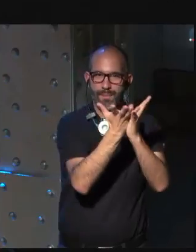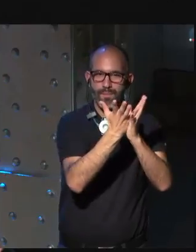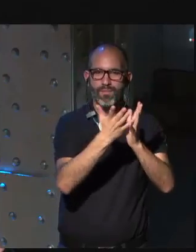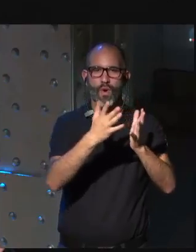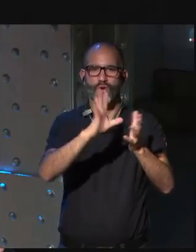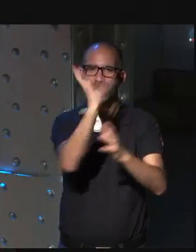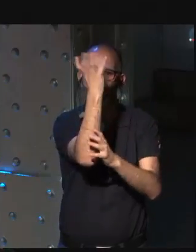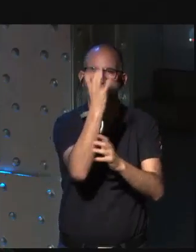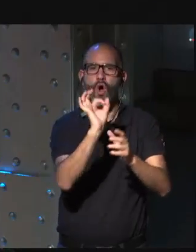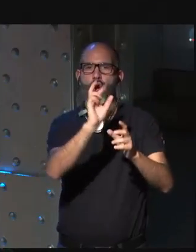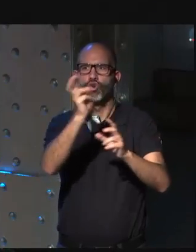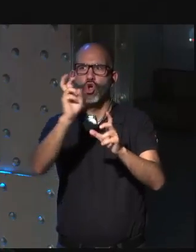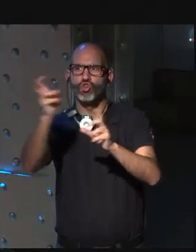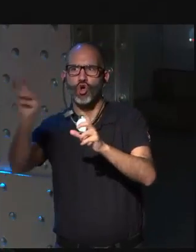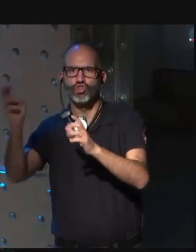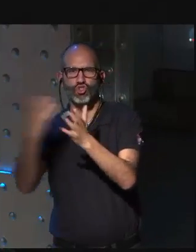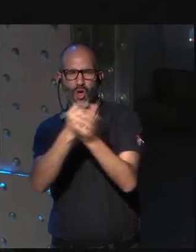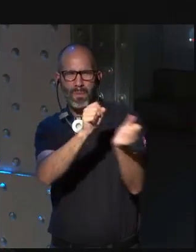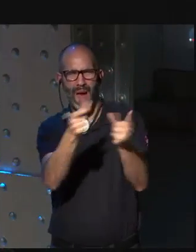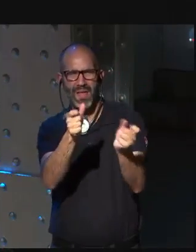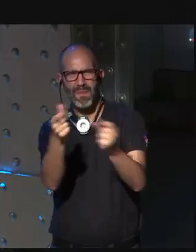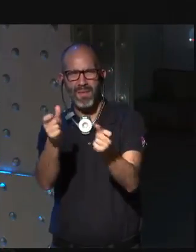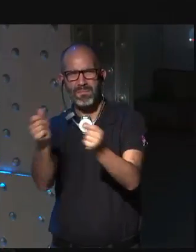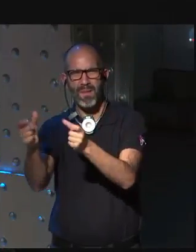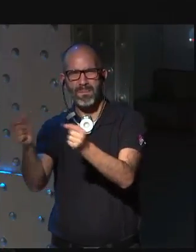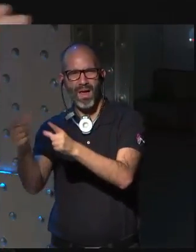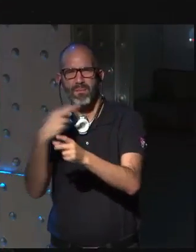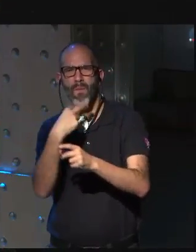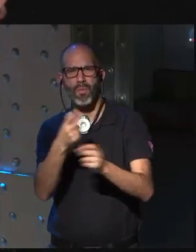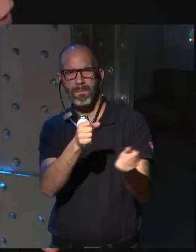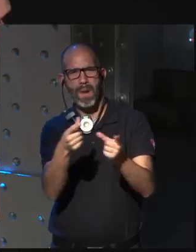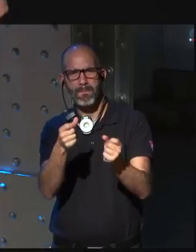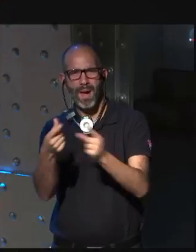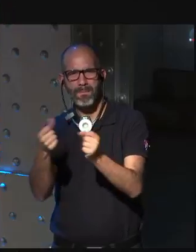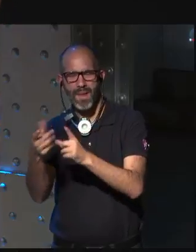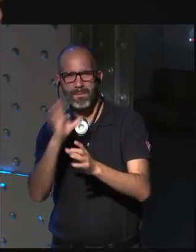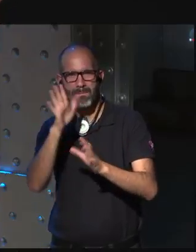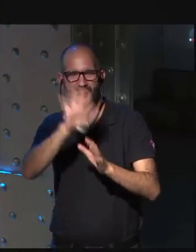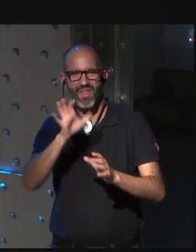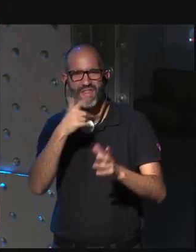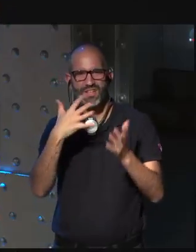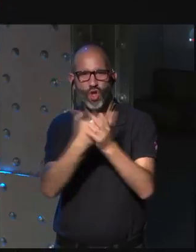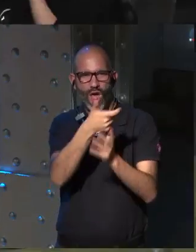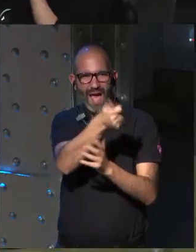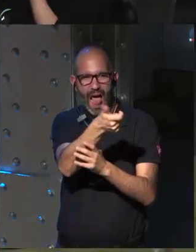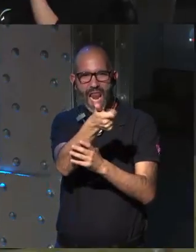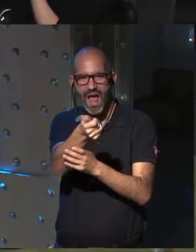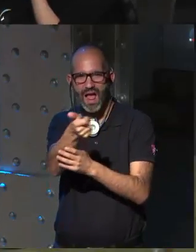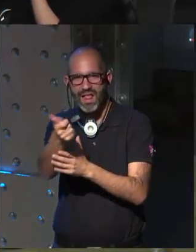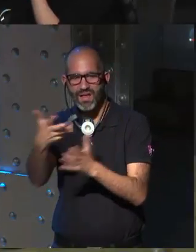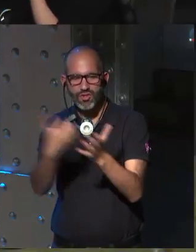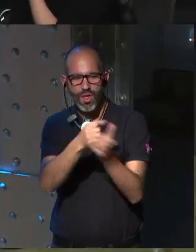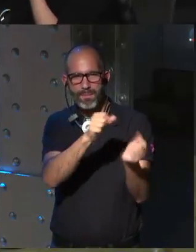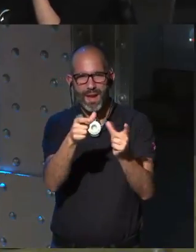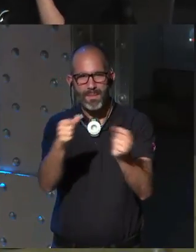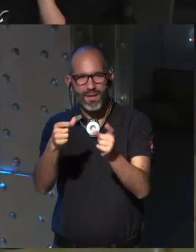weather forecast, and the way they speak, it's amazing. It's becoming just one way. I mean, everyone is doing the